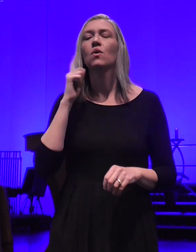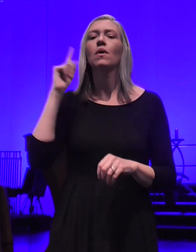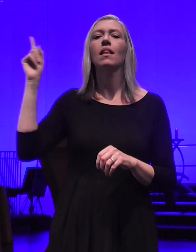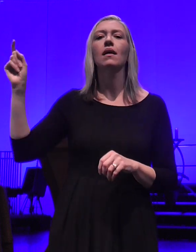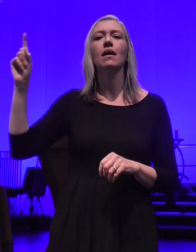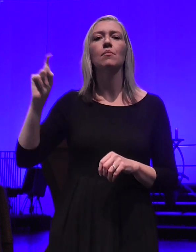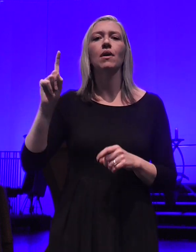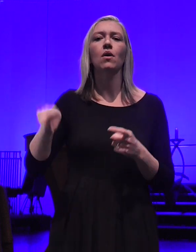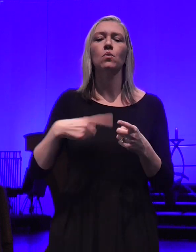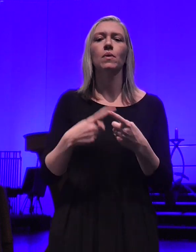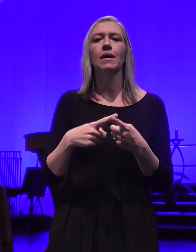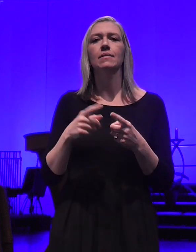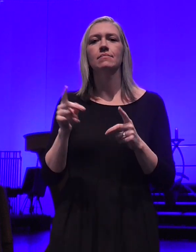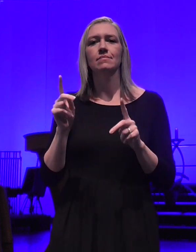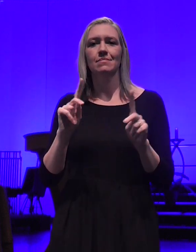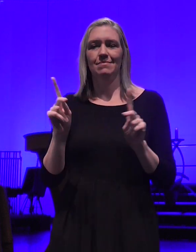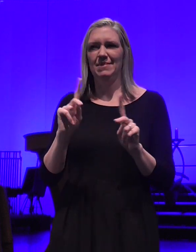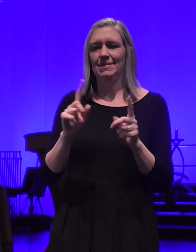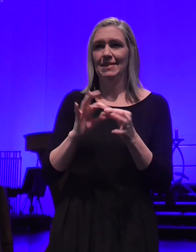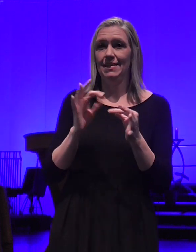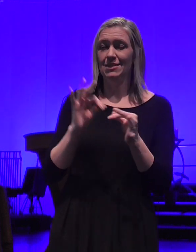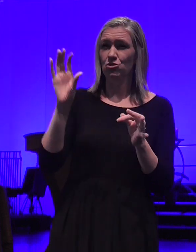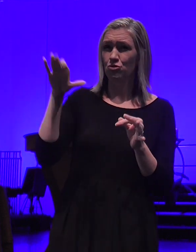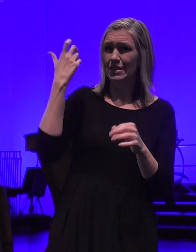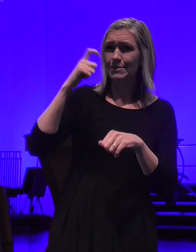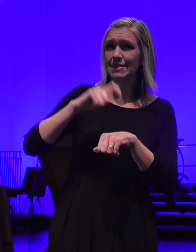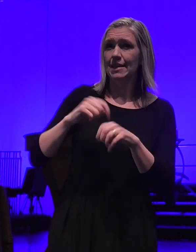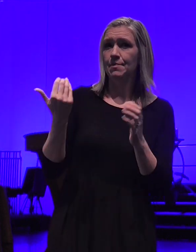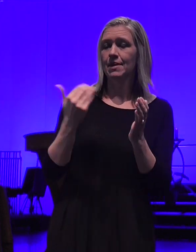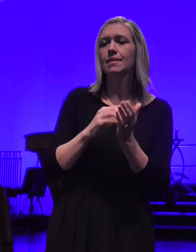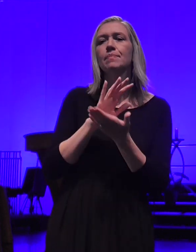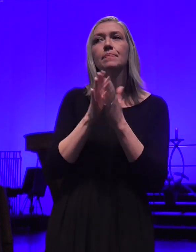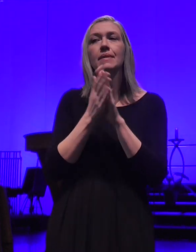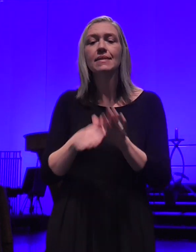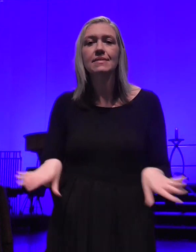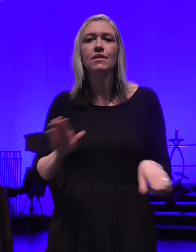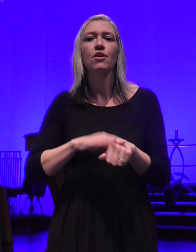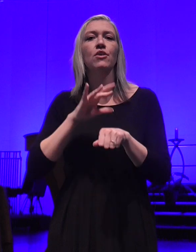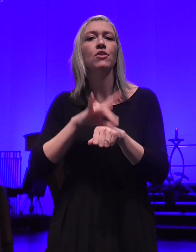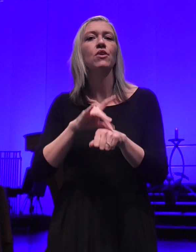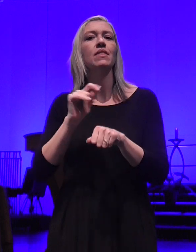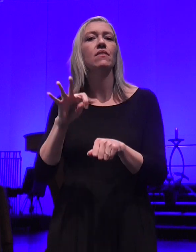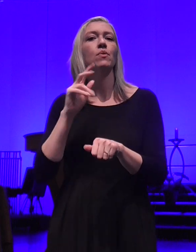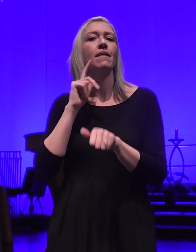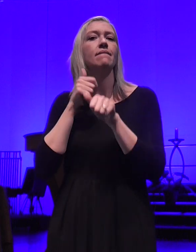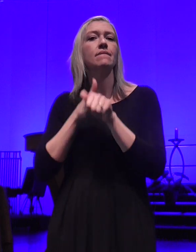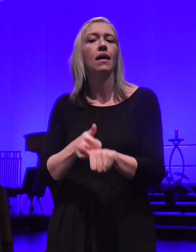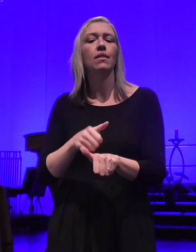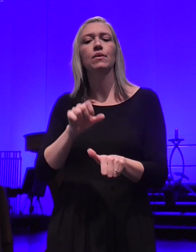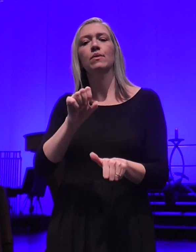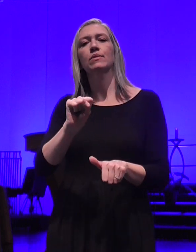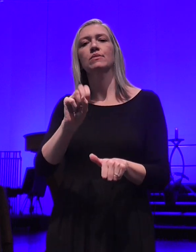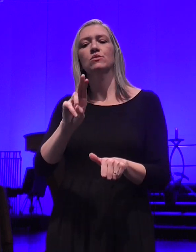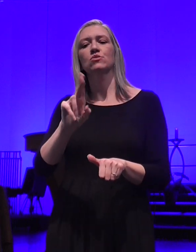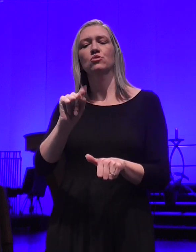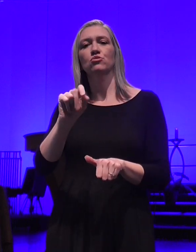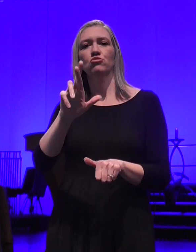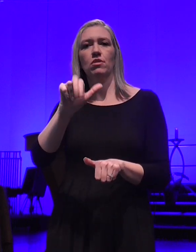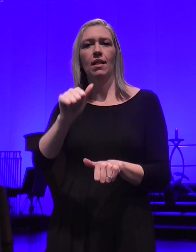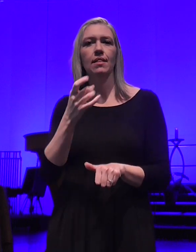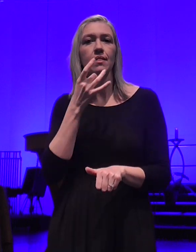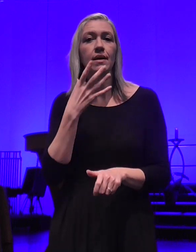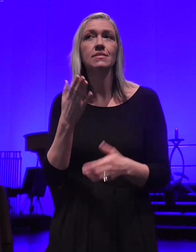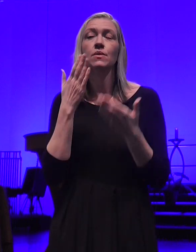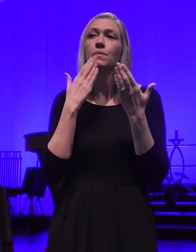bowls ring out that it's Christmas time again. Peace on earth will come to all if we just follow the sutra's light. So let's